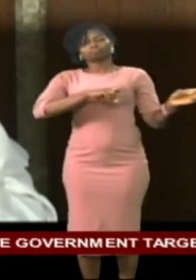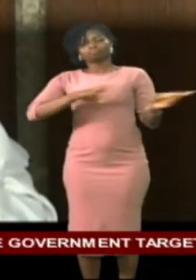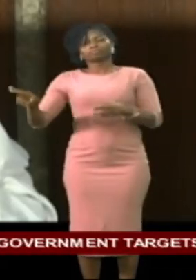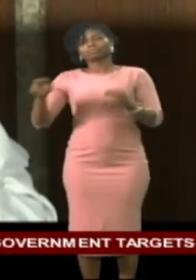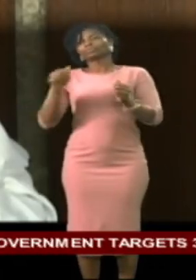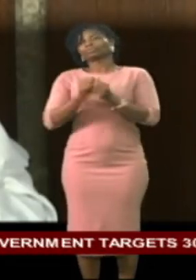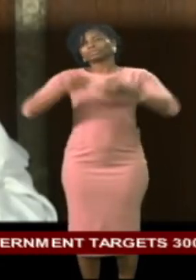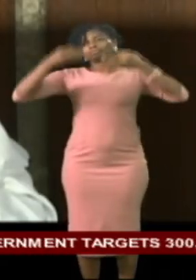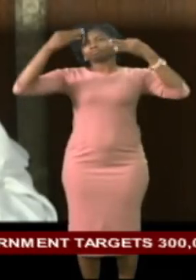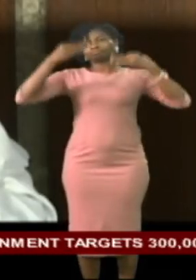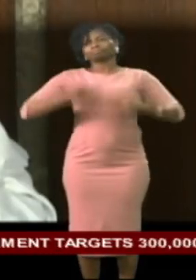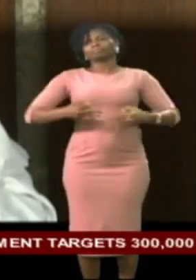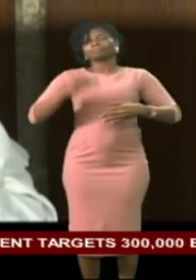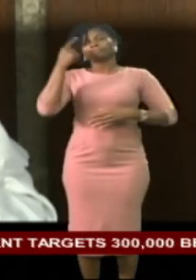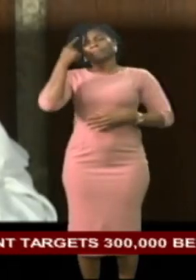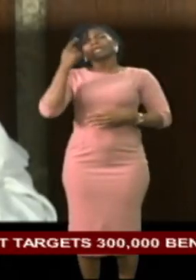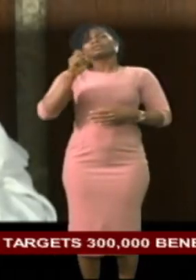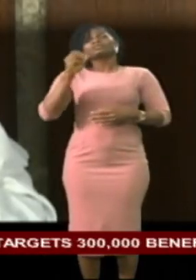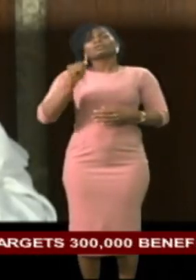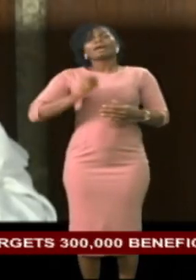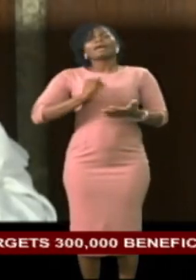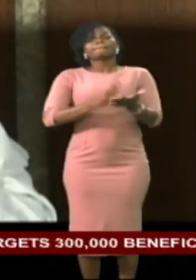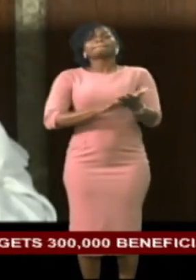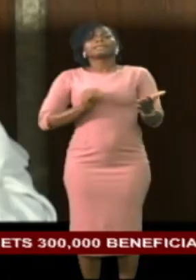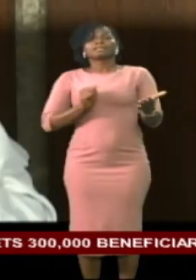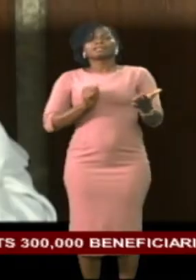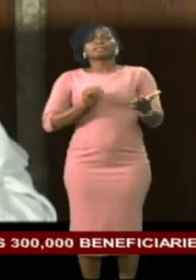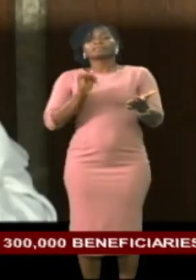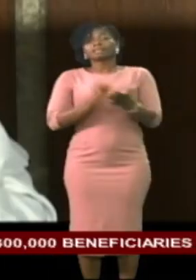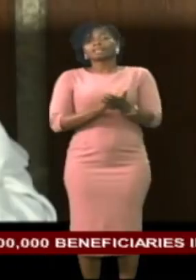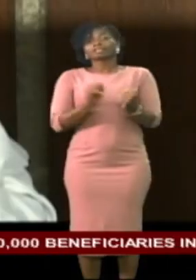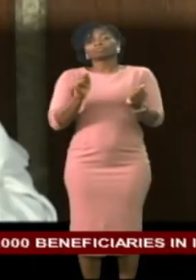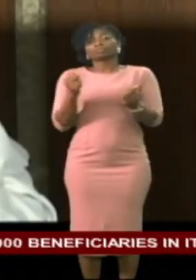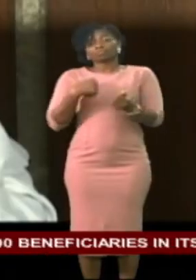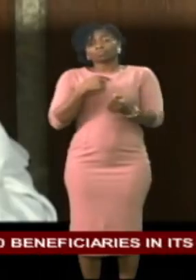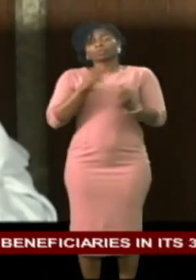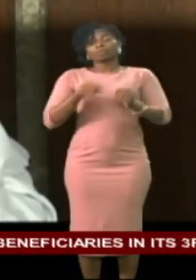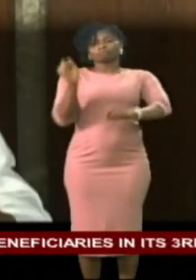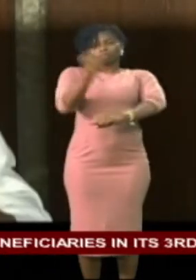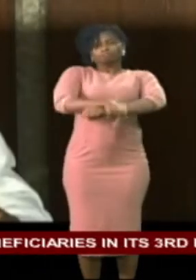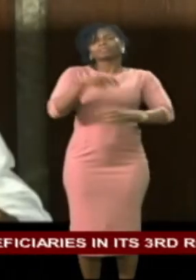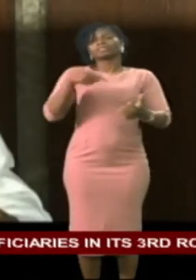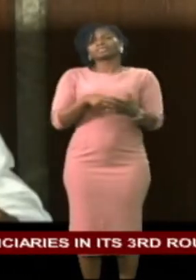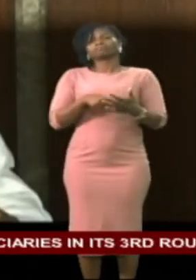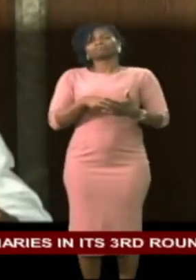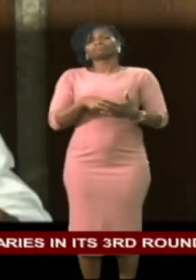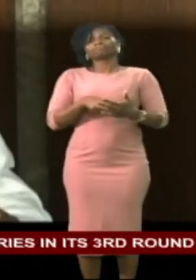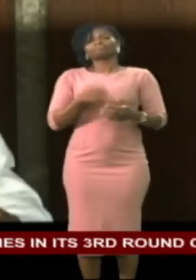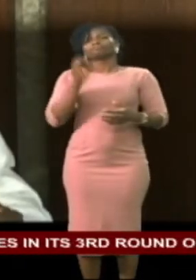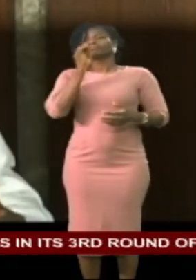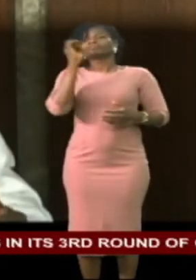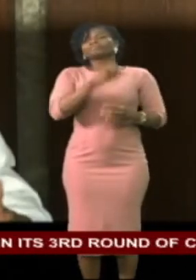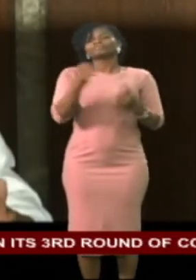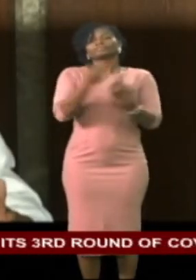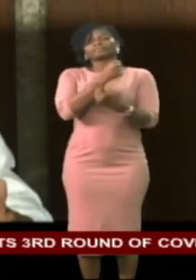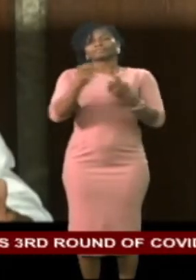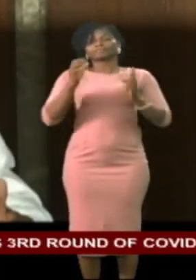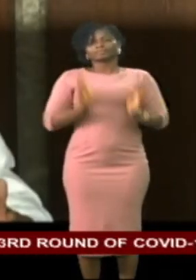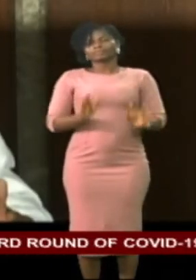mind. So I do believe that we can conquer these bandits, get the land